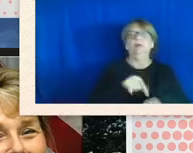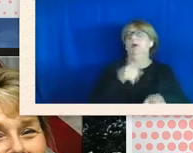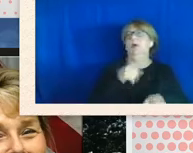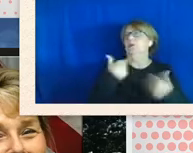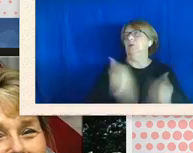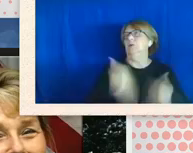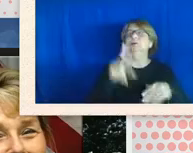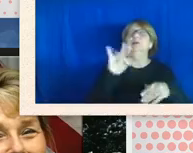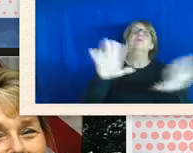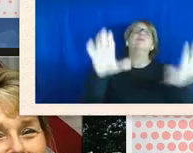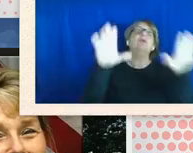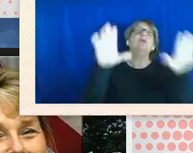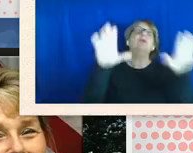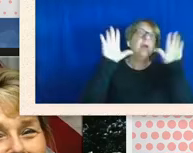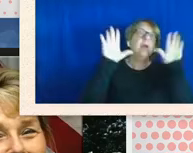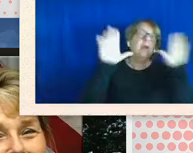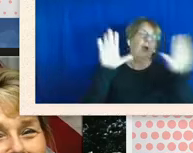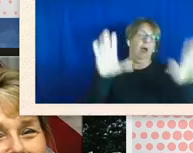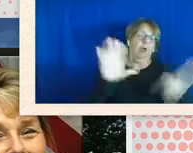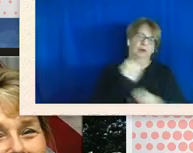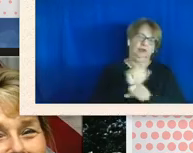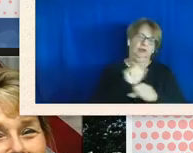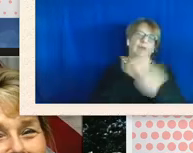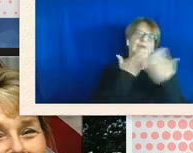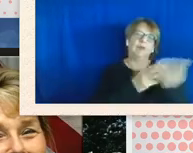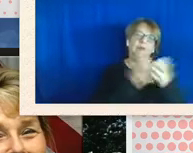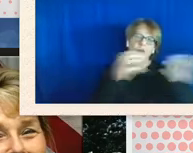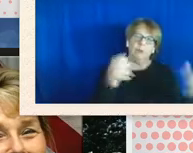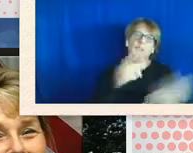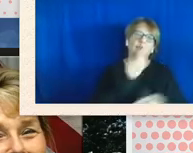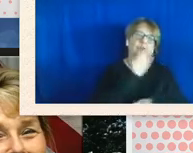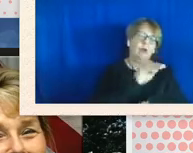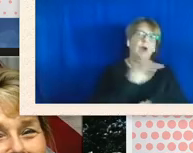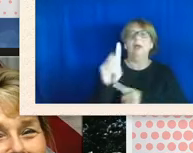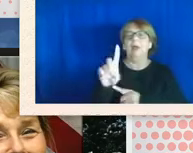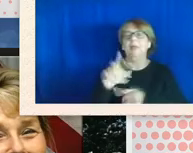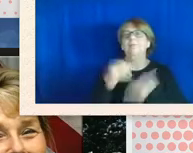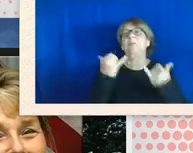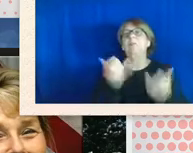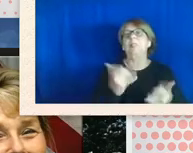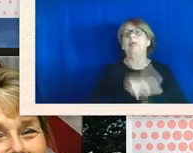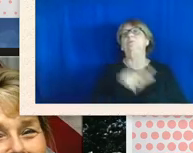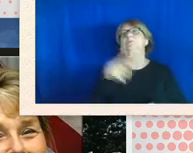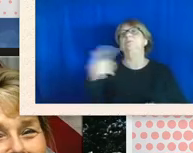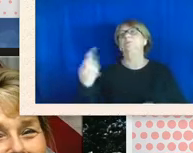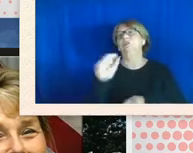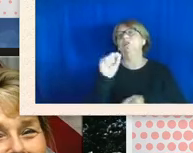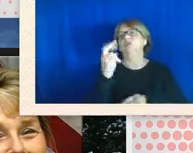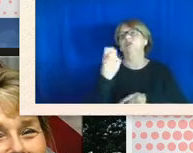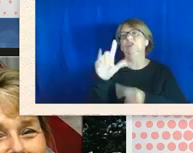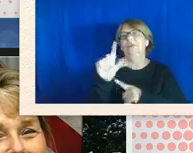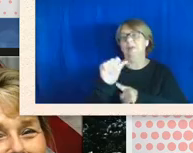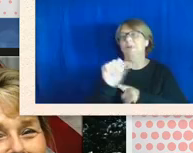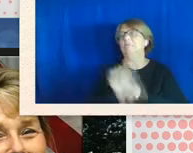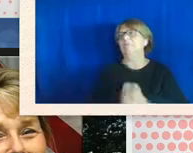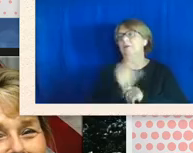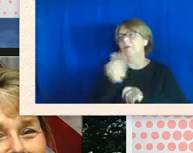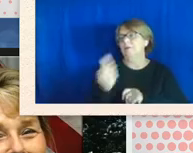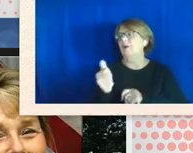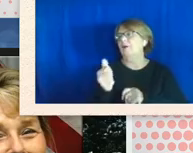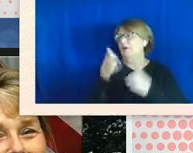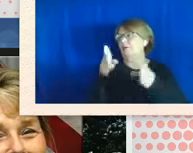So thank you so much, Tom and Ed. Now let's turn to Sheila, who is another individual that has